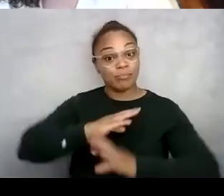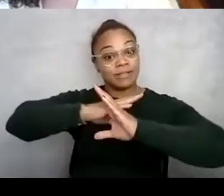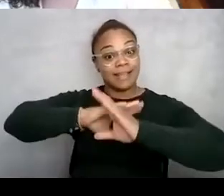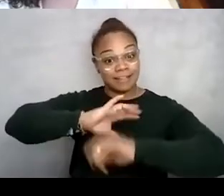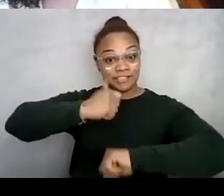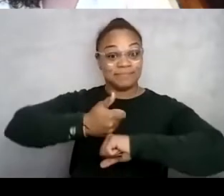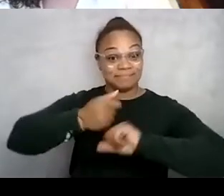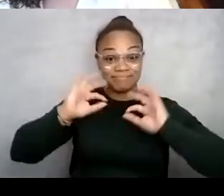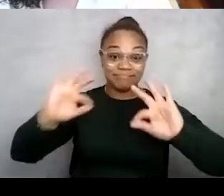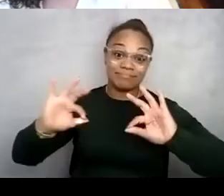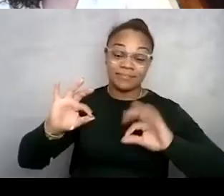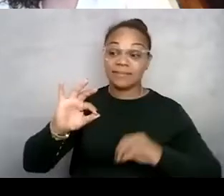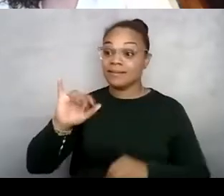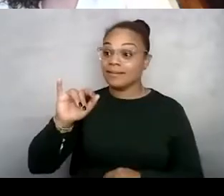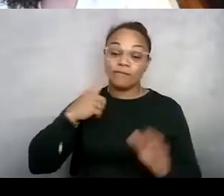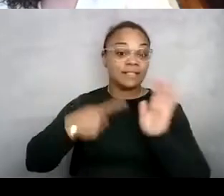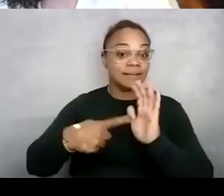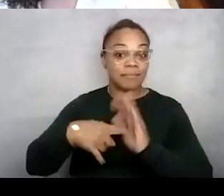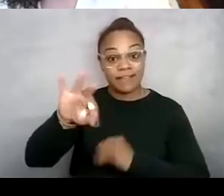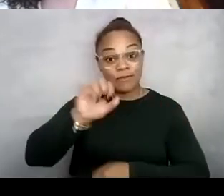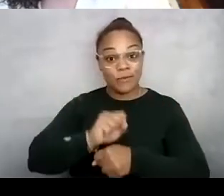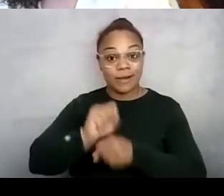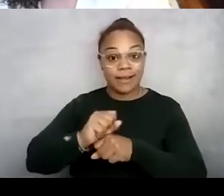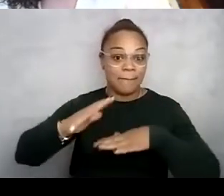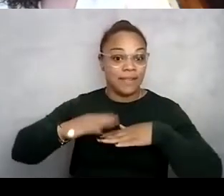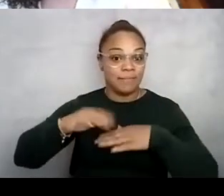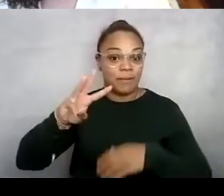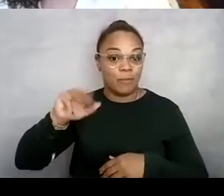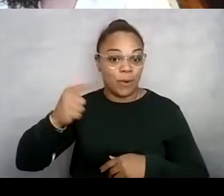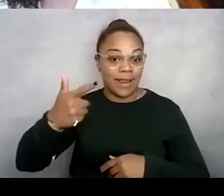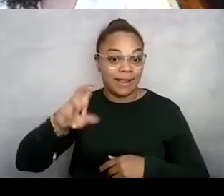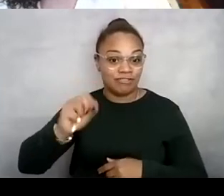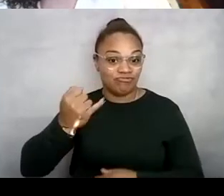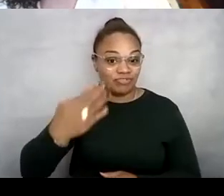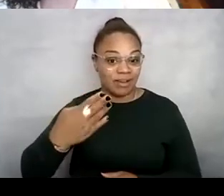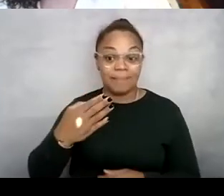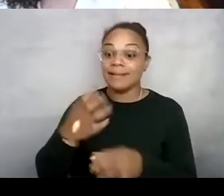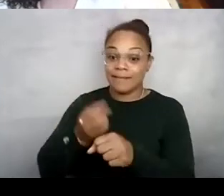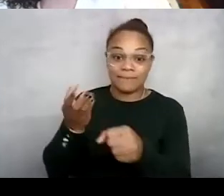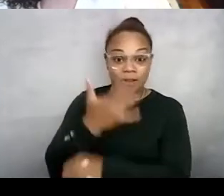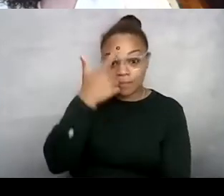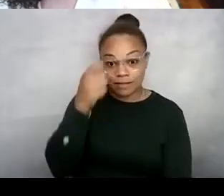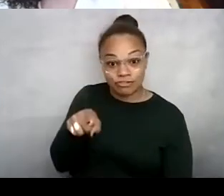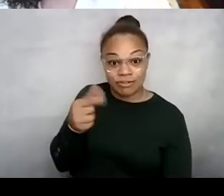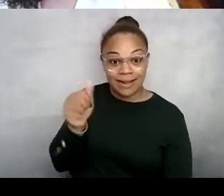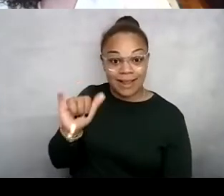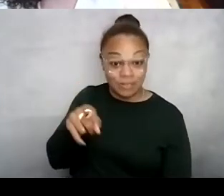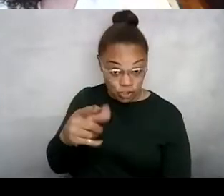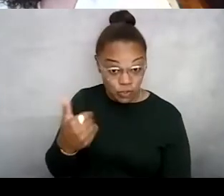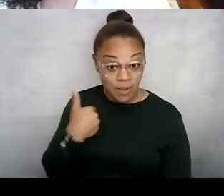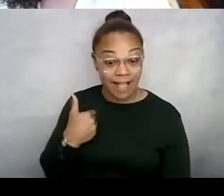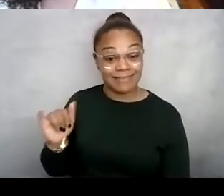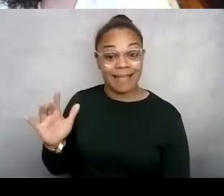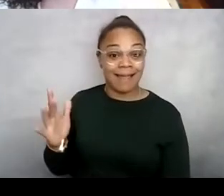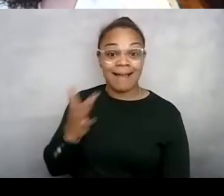working a minimum wage job and you get fired because you're gay, do you have the luxury of going through the process to